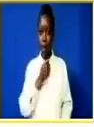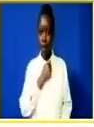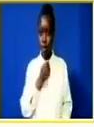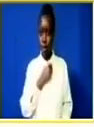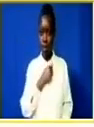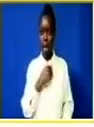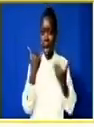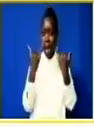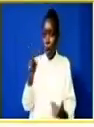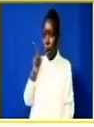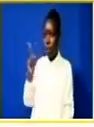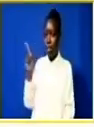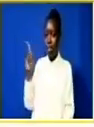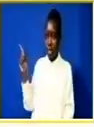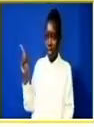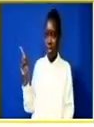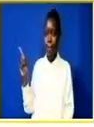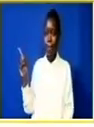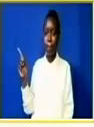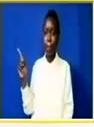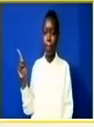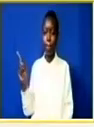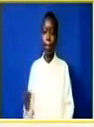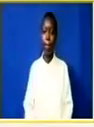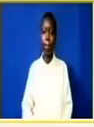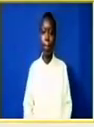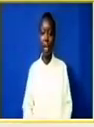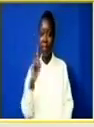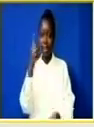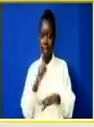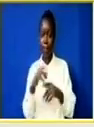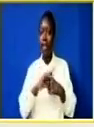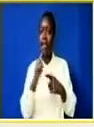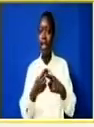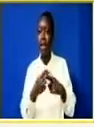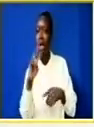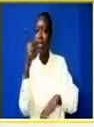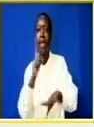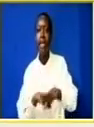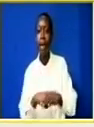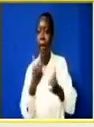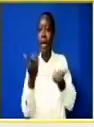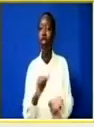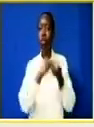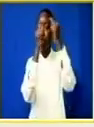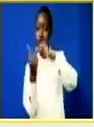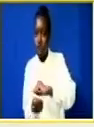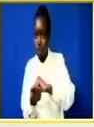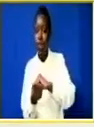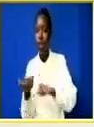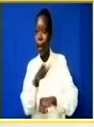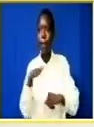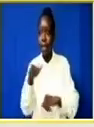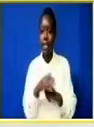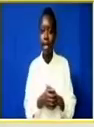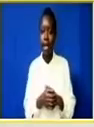that, this is season one. Mm-hmm. In season two, mm-hmm. I have to rotate them. Okay. So that the pests that were here, mm-hmm. attacking